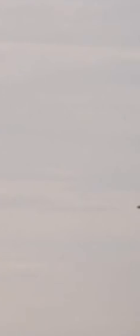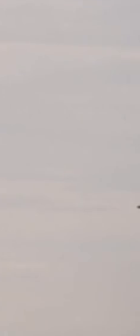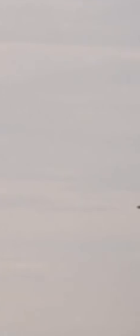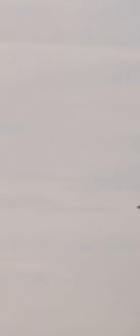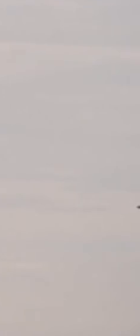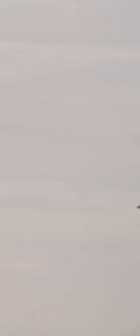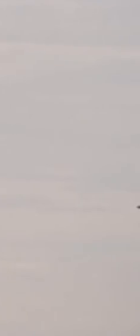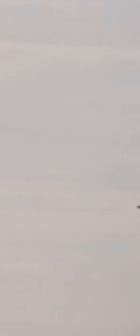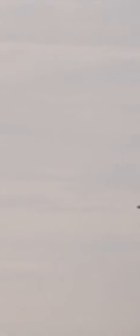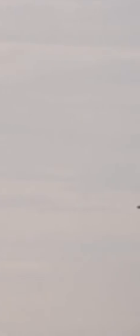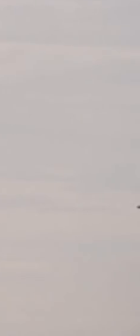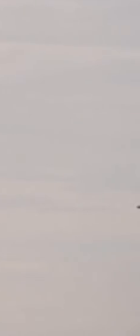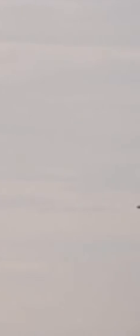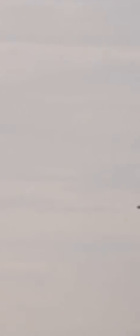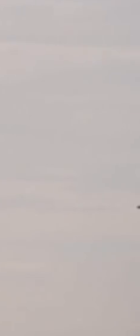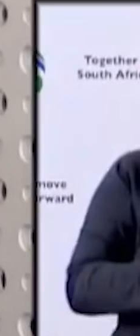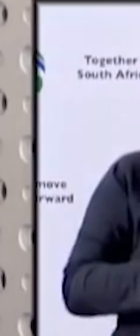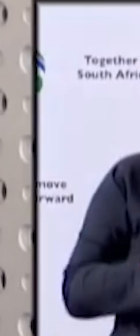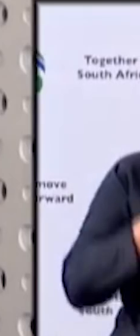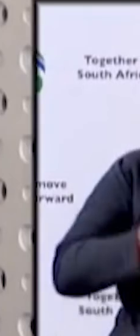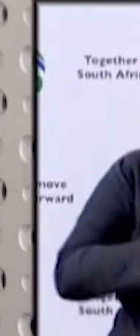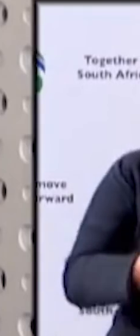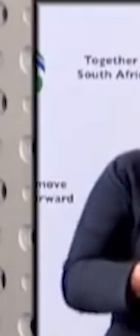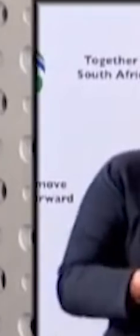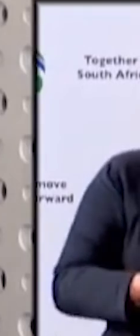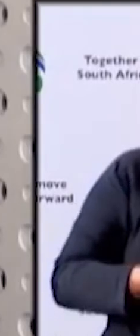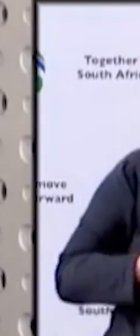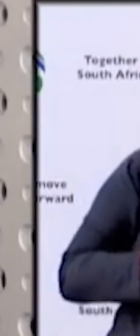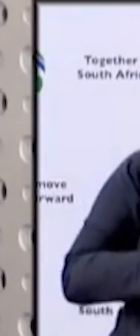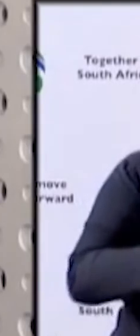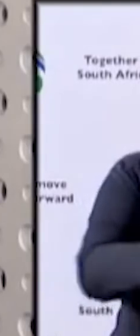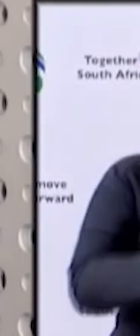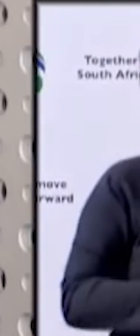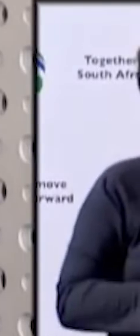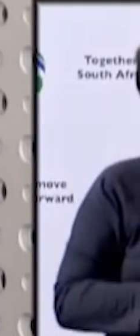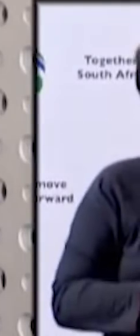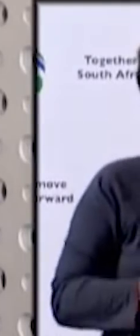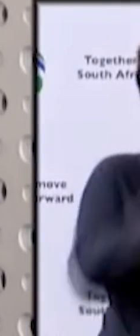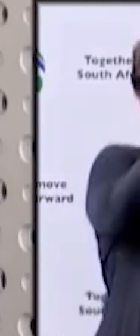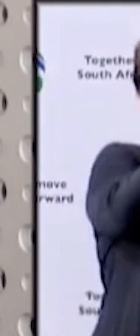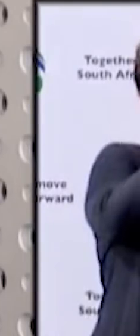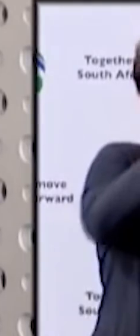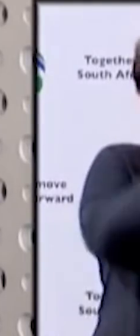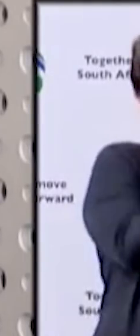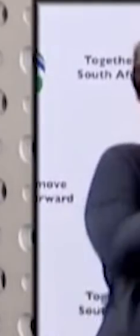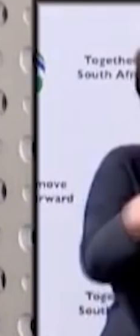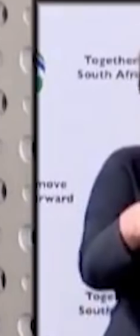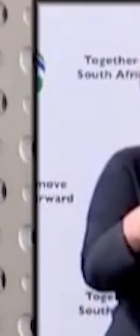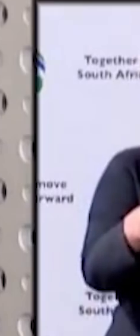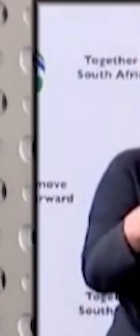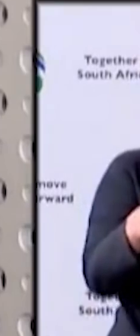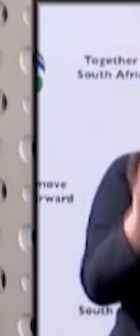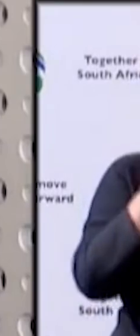not all domestic workers are allowed back to work. That in level four, those persons who render services